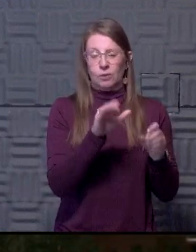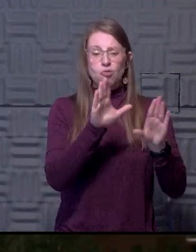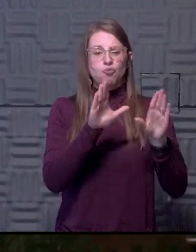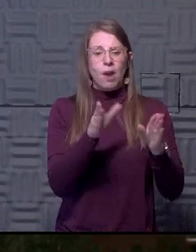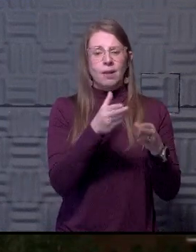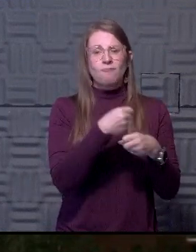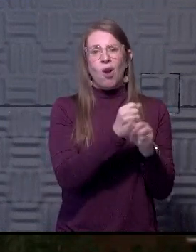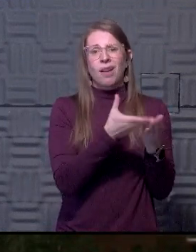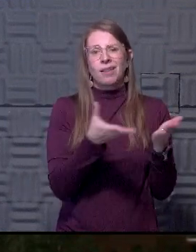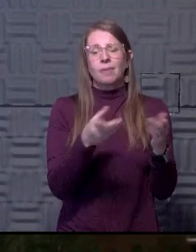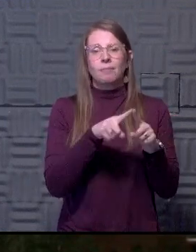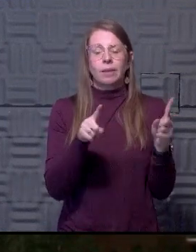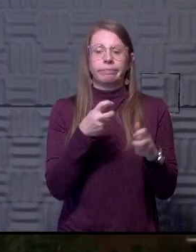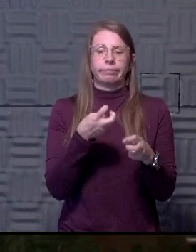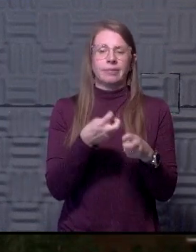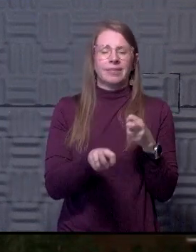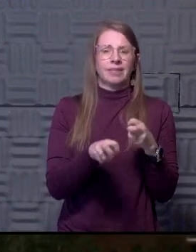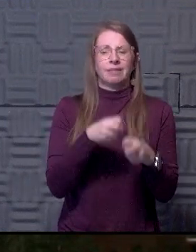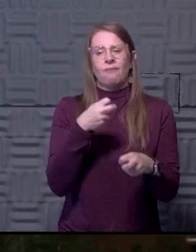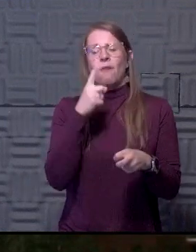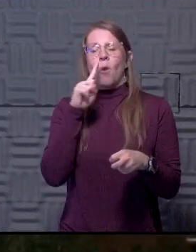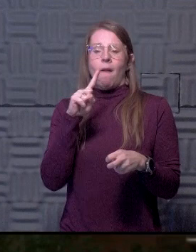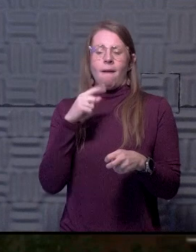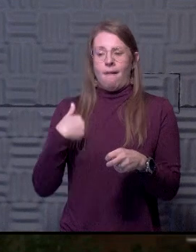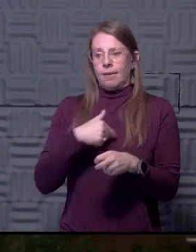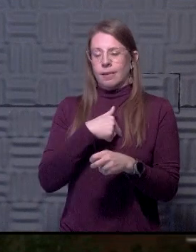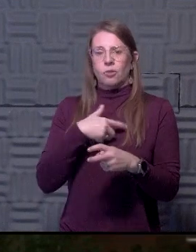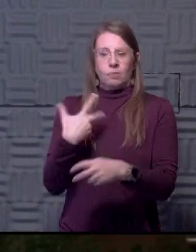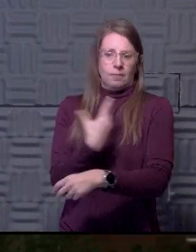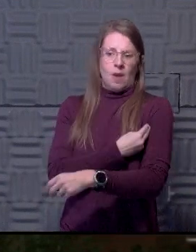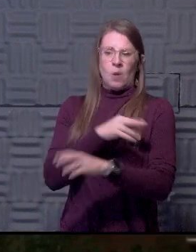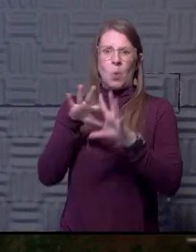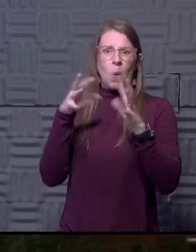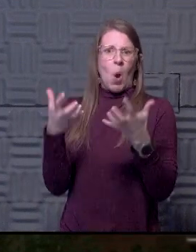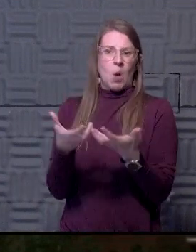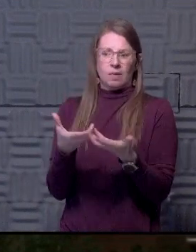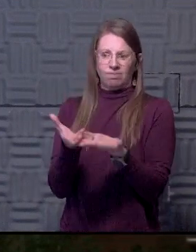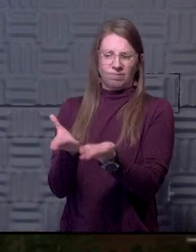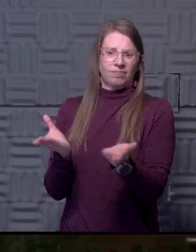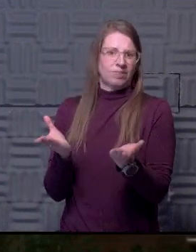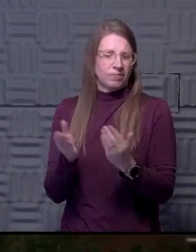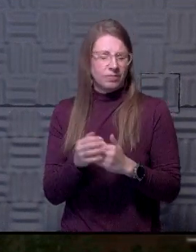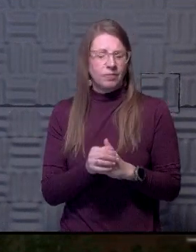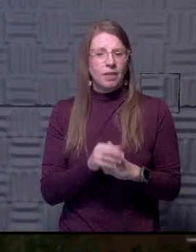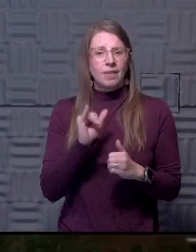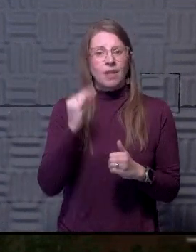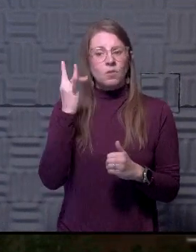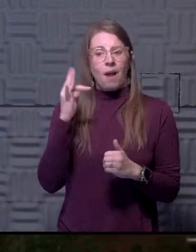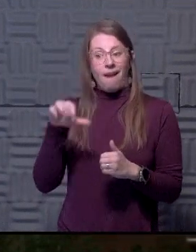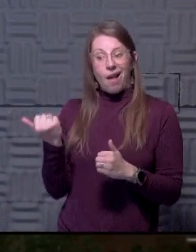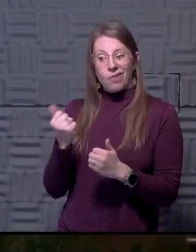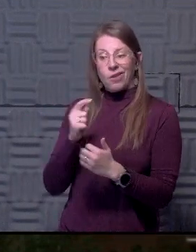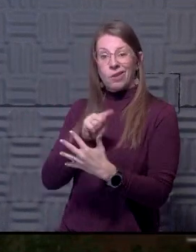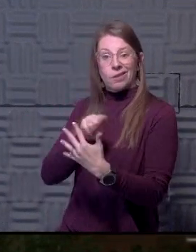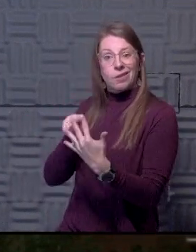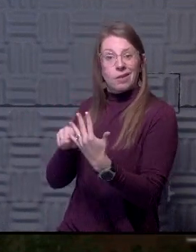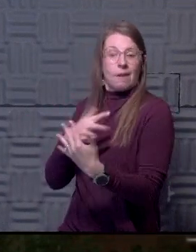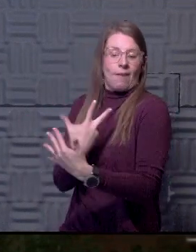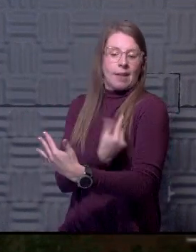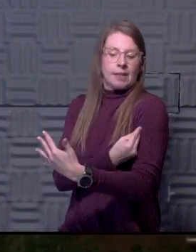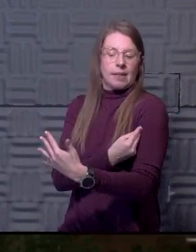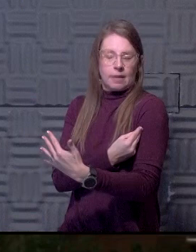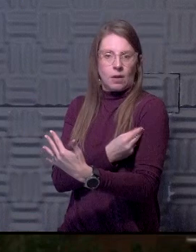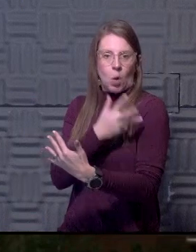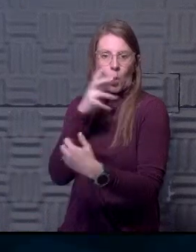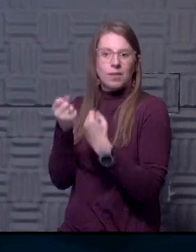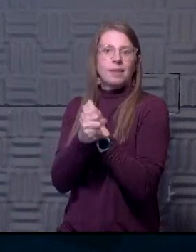it's difficult for us to immunize the entire world with something like this. So that's why the other vaccines are going to come to basically